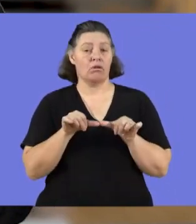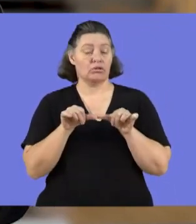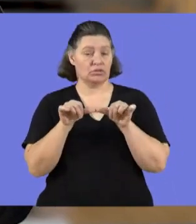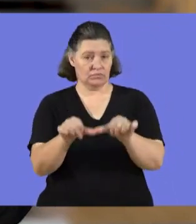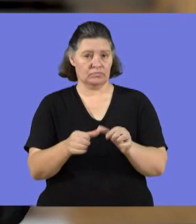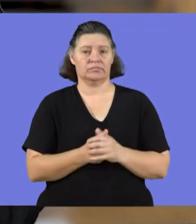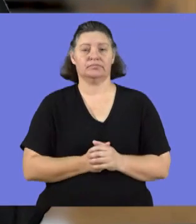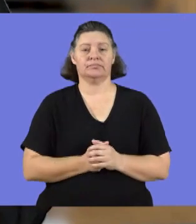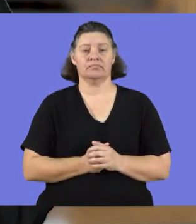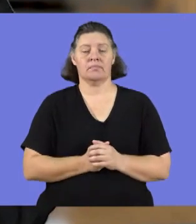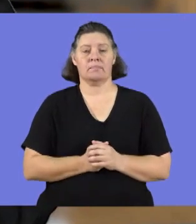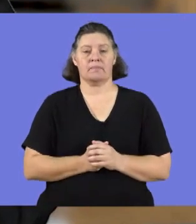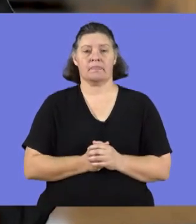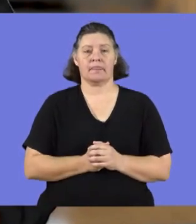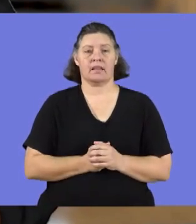And now as we continue,